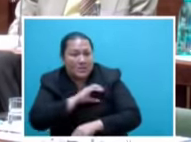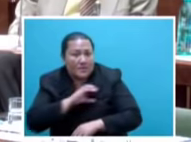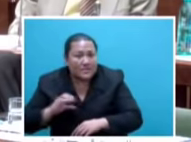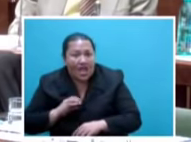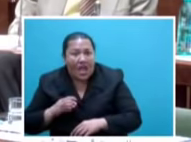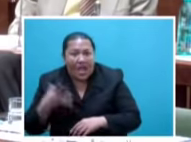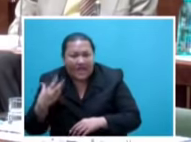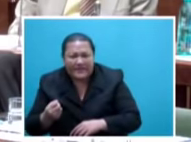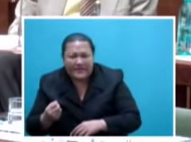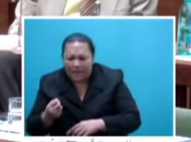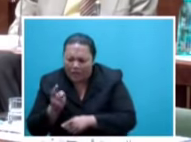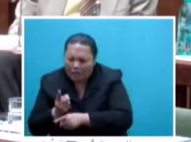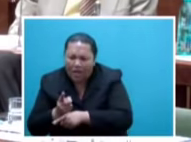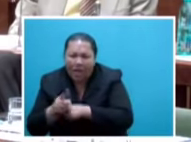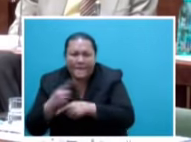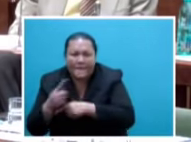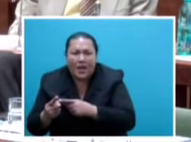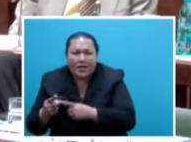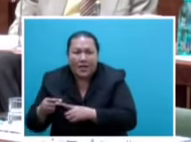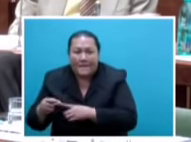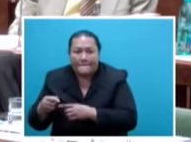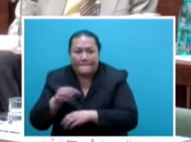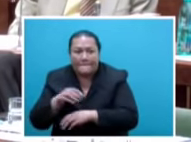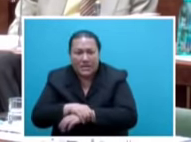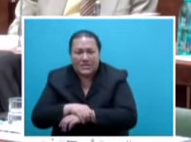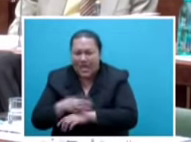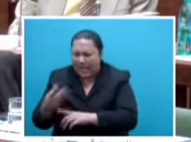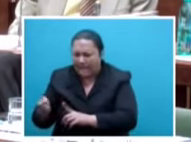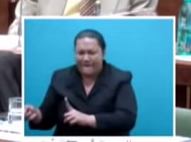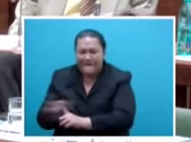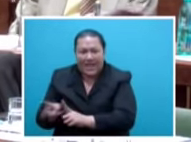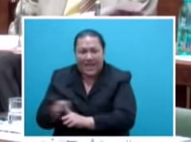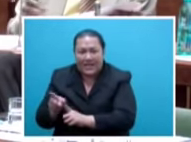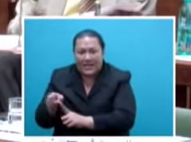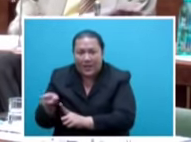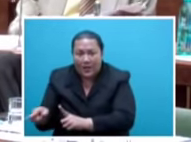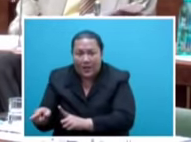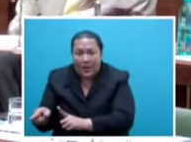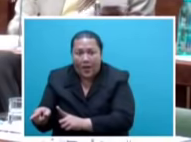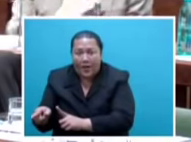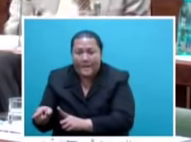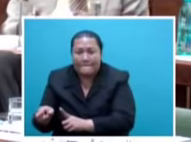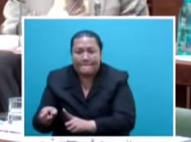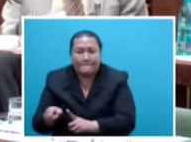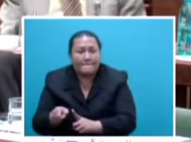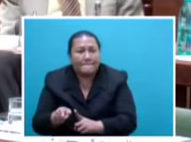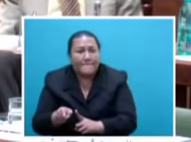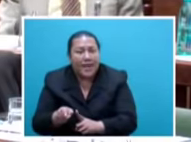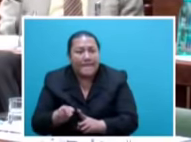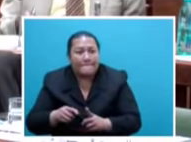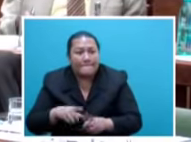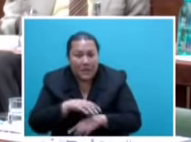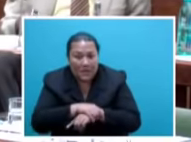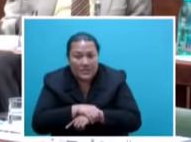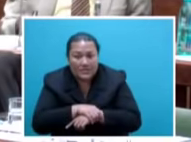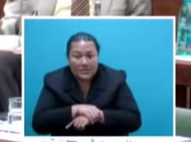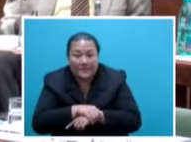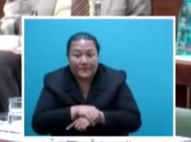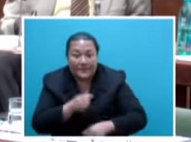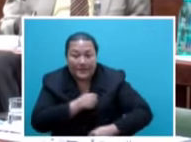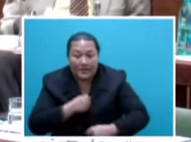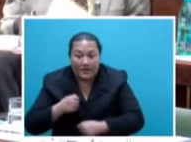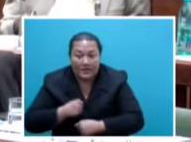solution to the recent spate of violent attacks against police officers. Arms of any kind are designed to kill, maim, or injure.